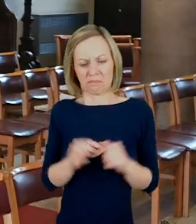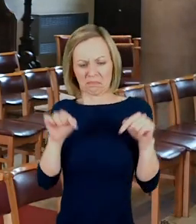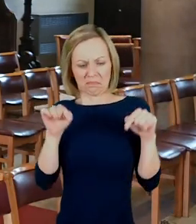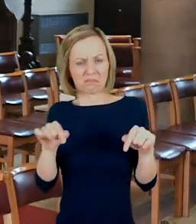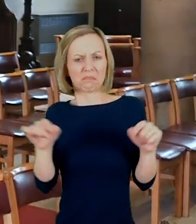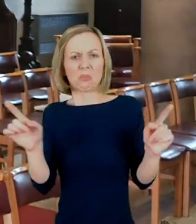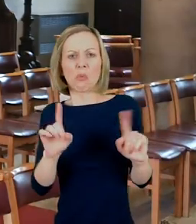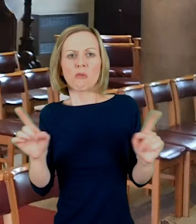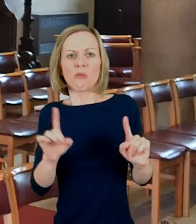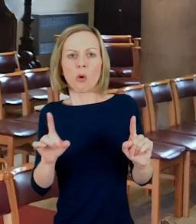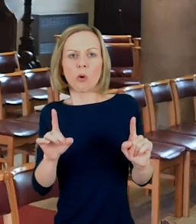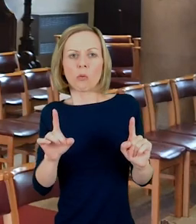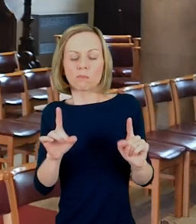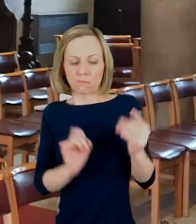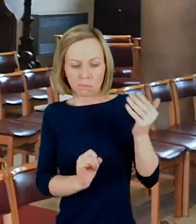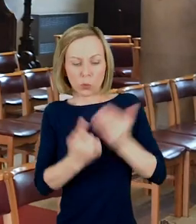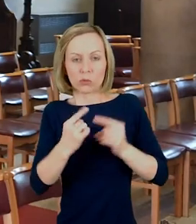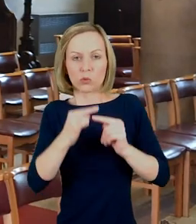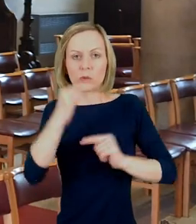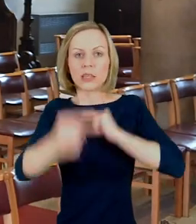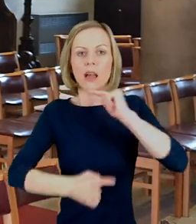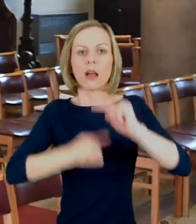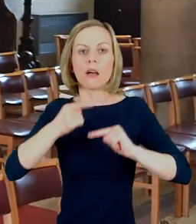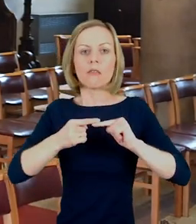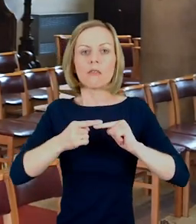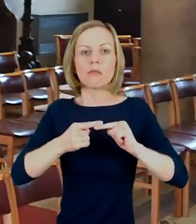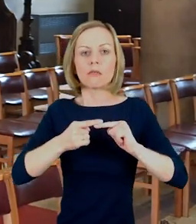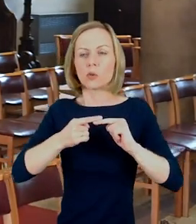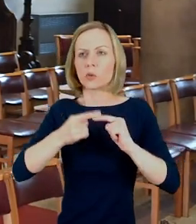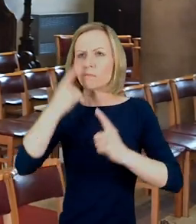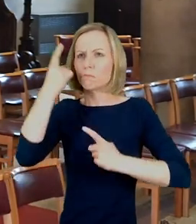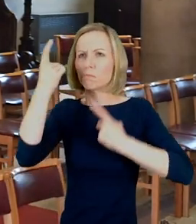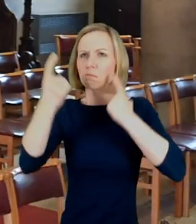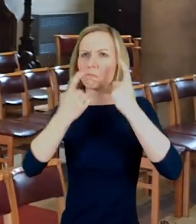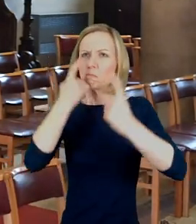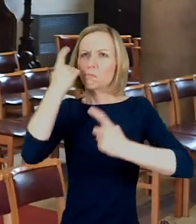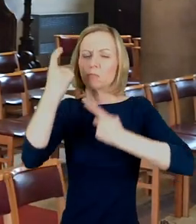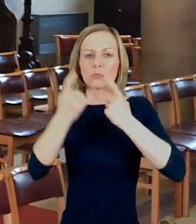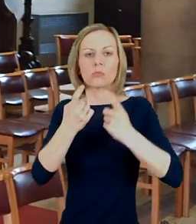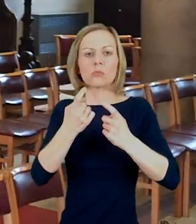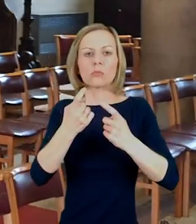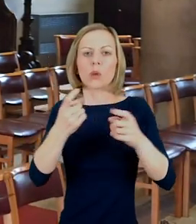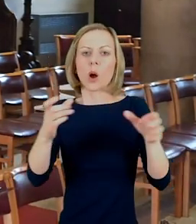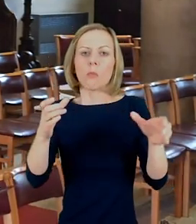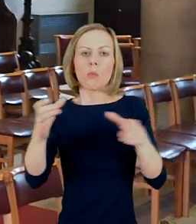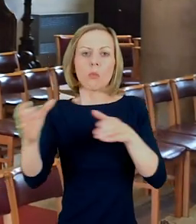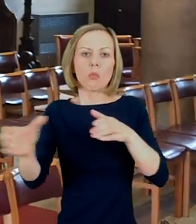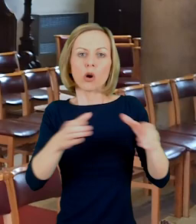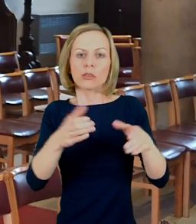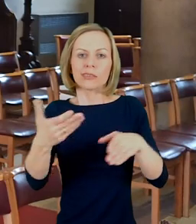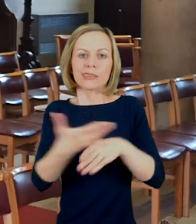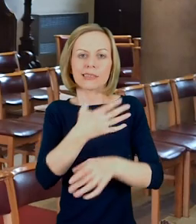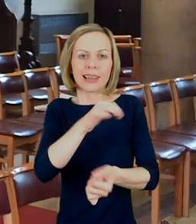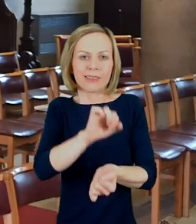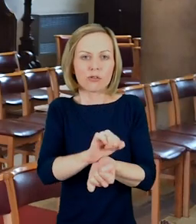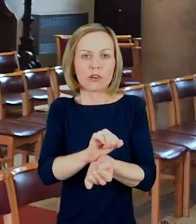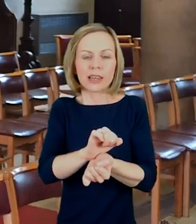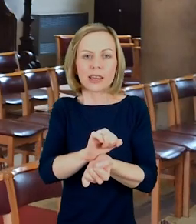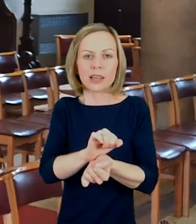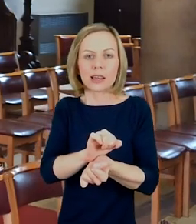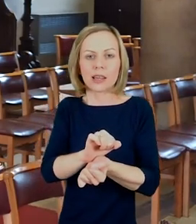Day provides an annual opportunity to think about modern slavery and reflect upon the